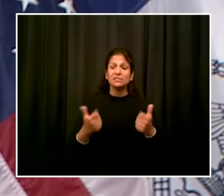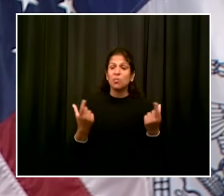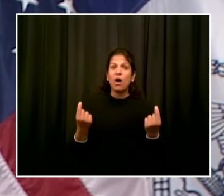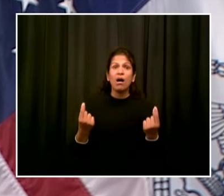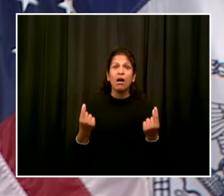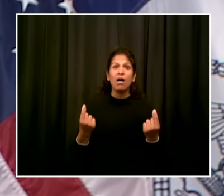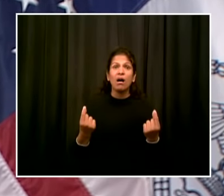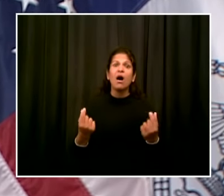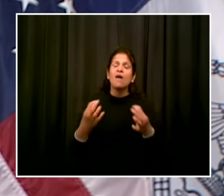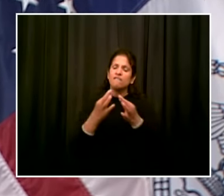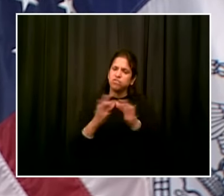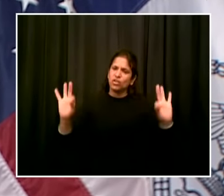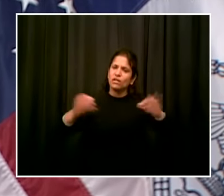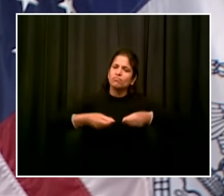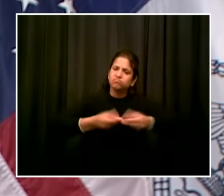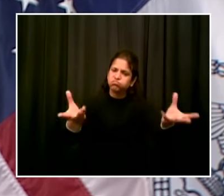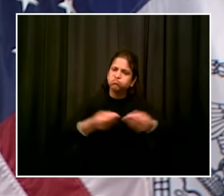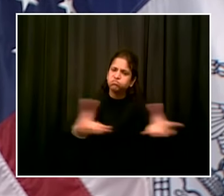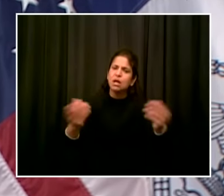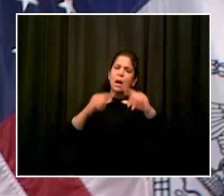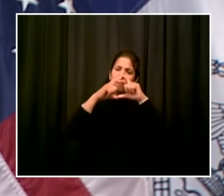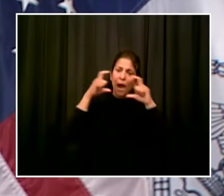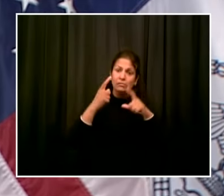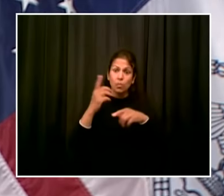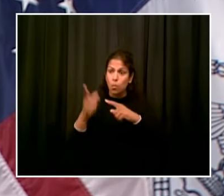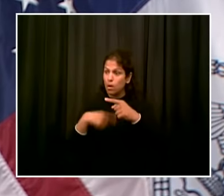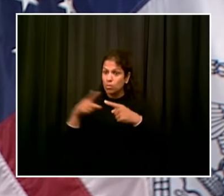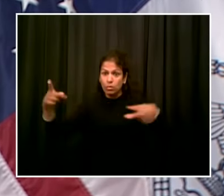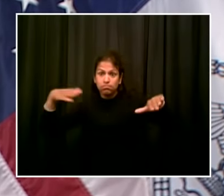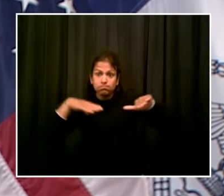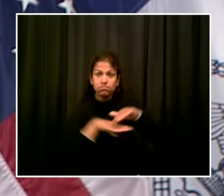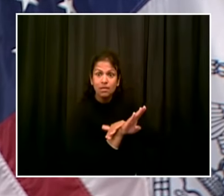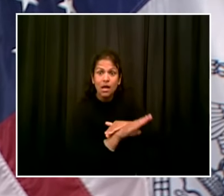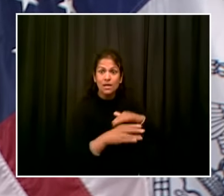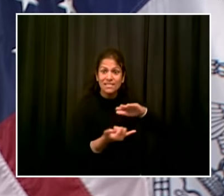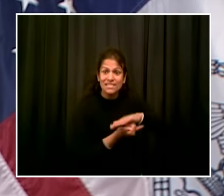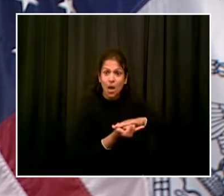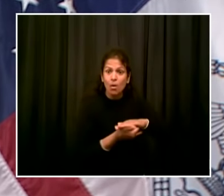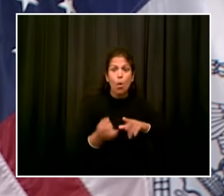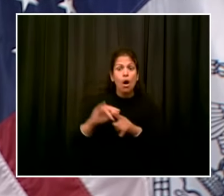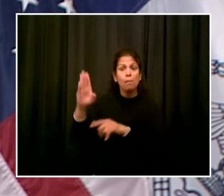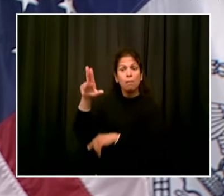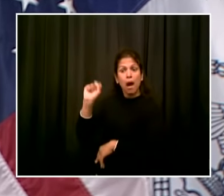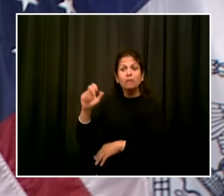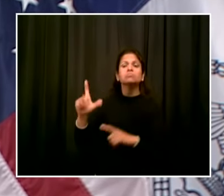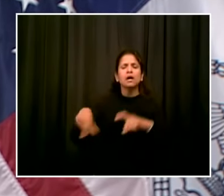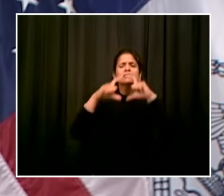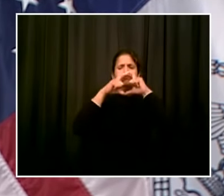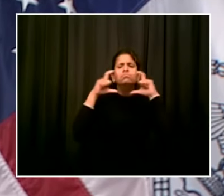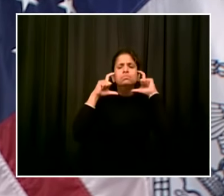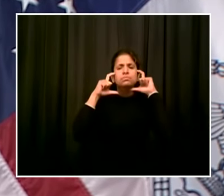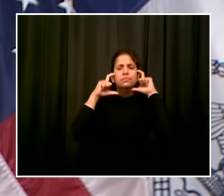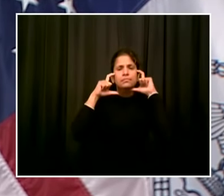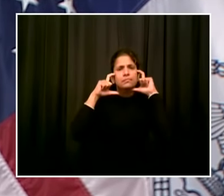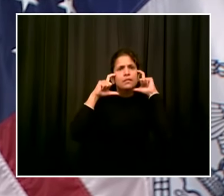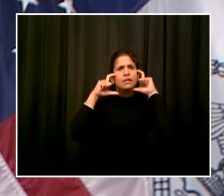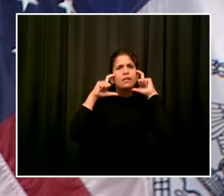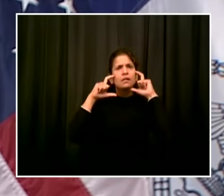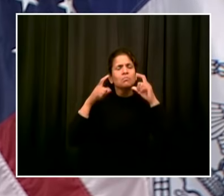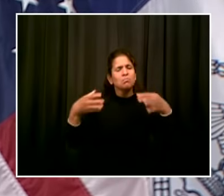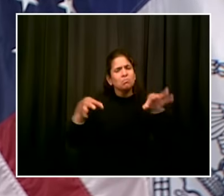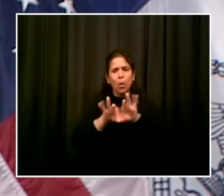messages spread out in a variety of ways. That's where I would stay now, because I think that's what is getting people overwhelmingly to comply, but we just need to